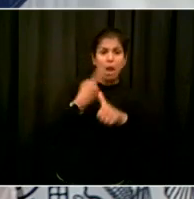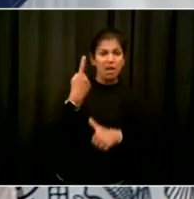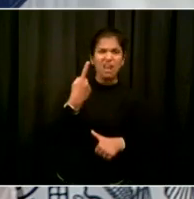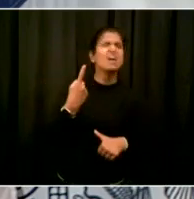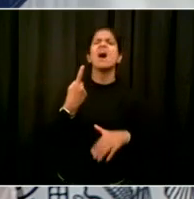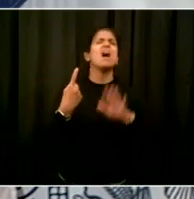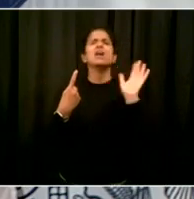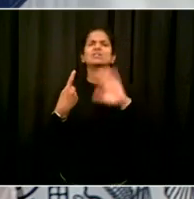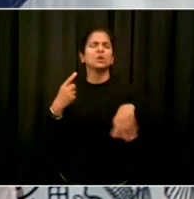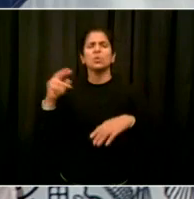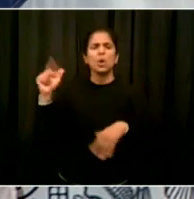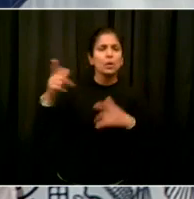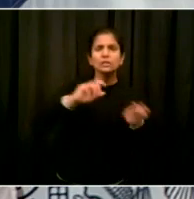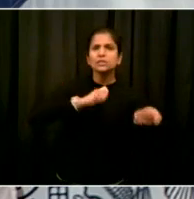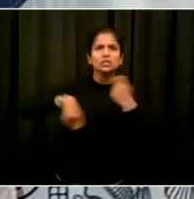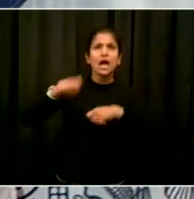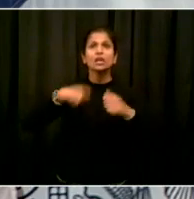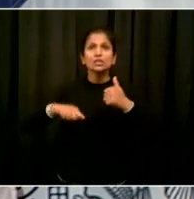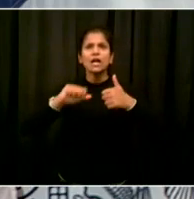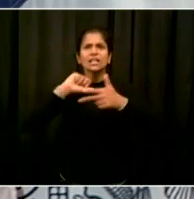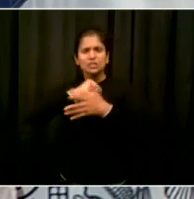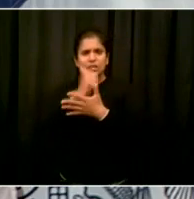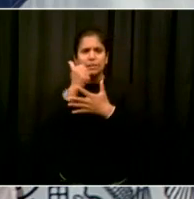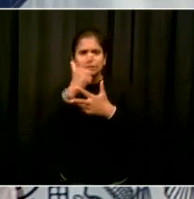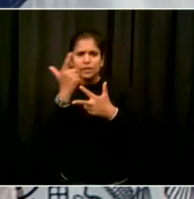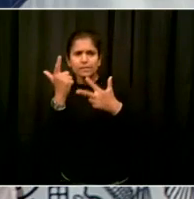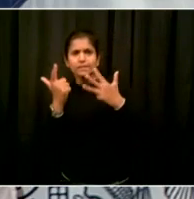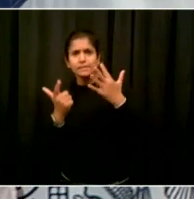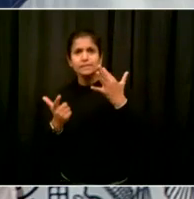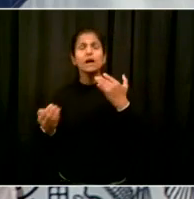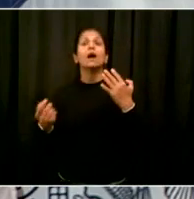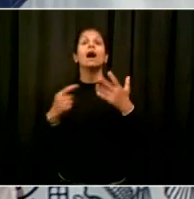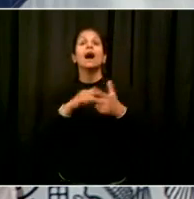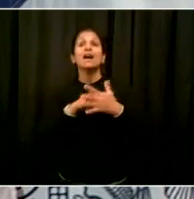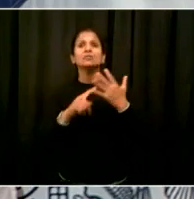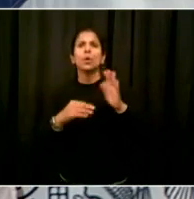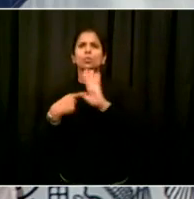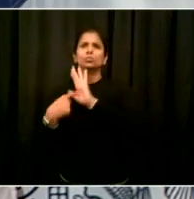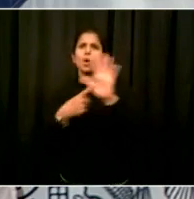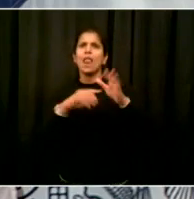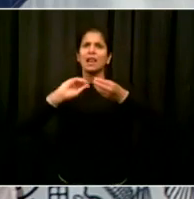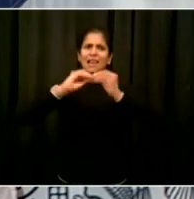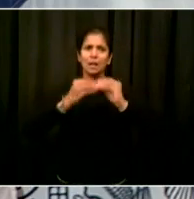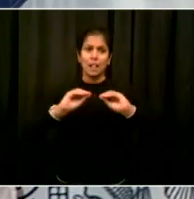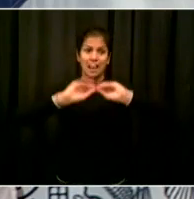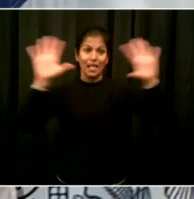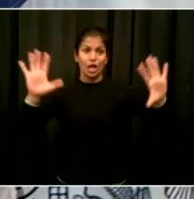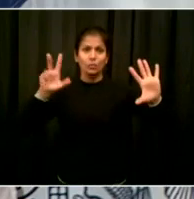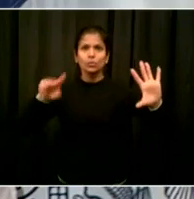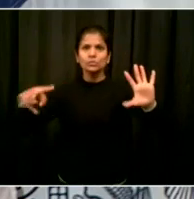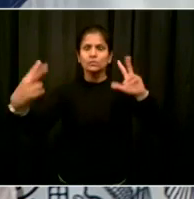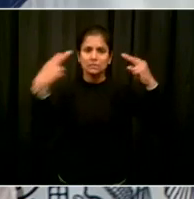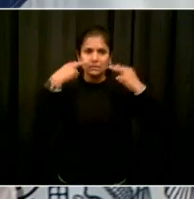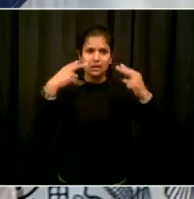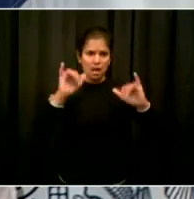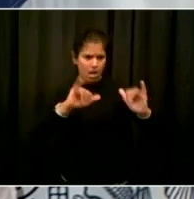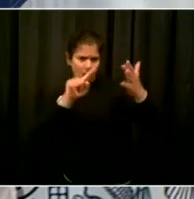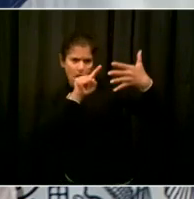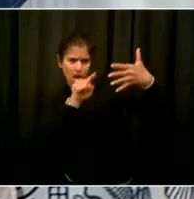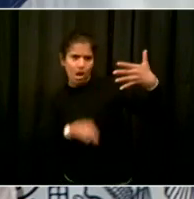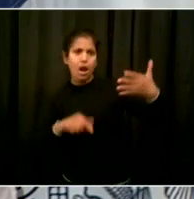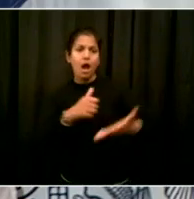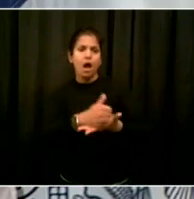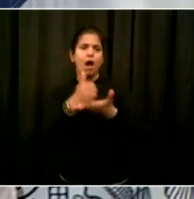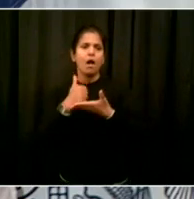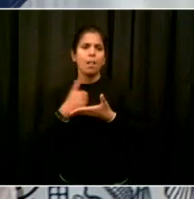hospital capacity, because that was where there was the life and death reality that if hospitals couldn't handle the cases, we might lose people's lives. Thank